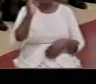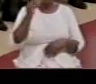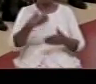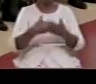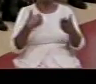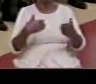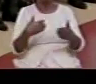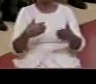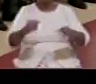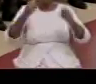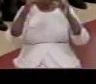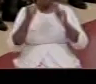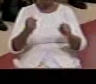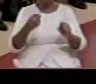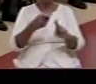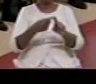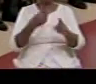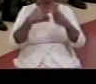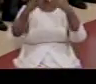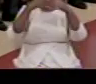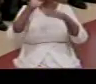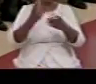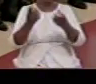We minister life.